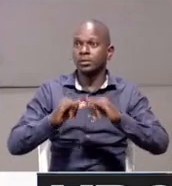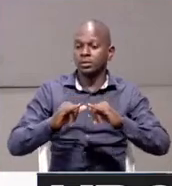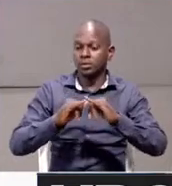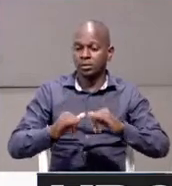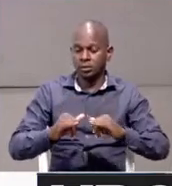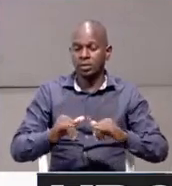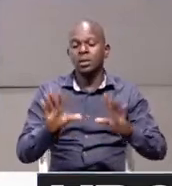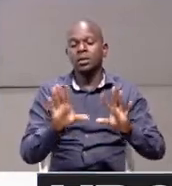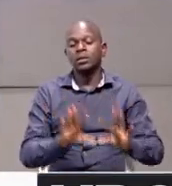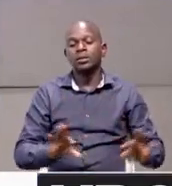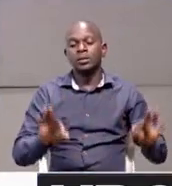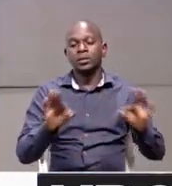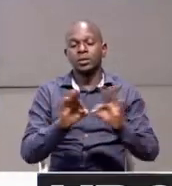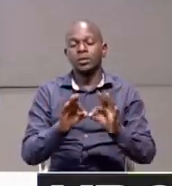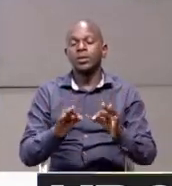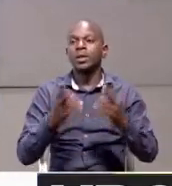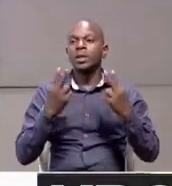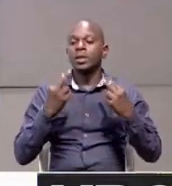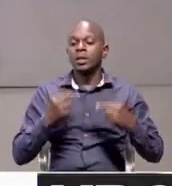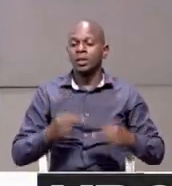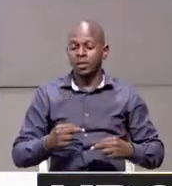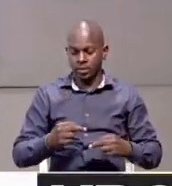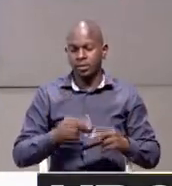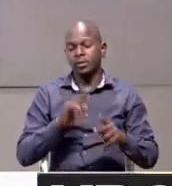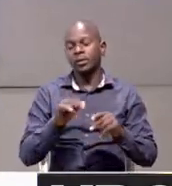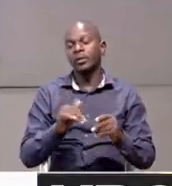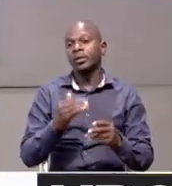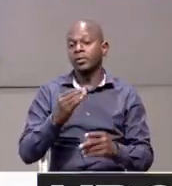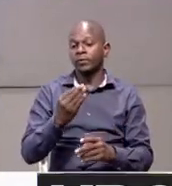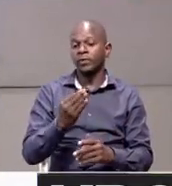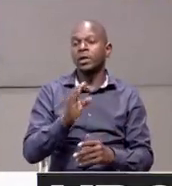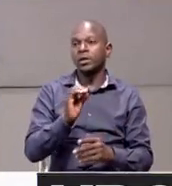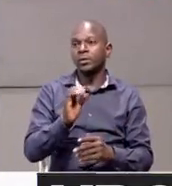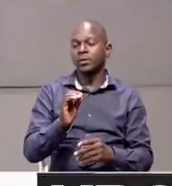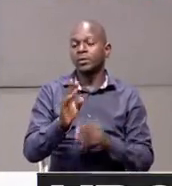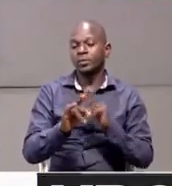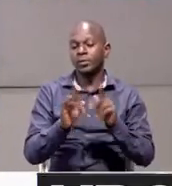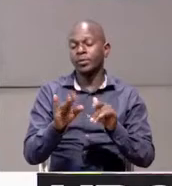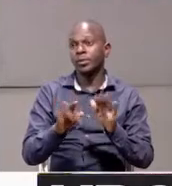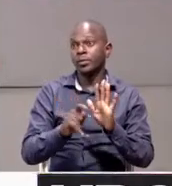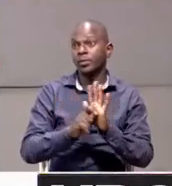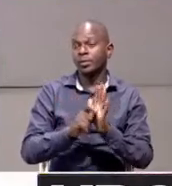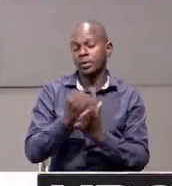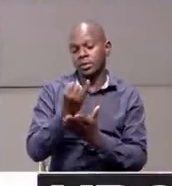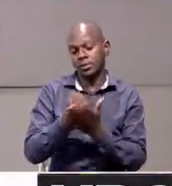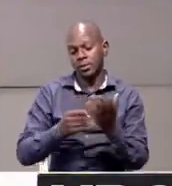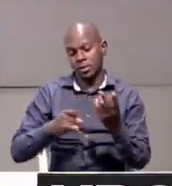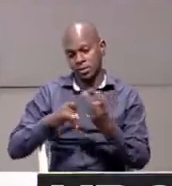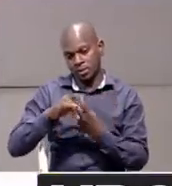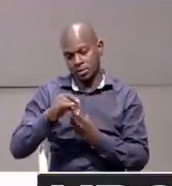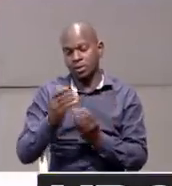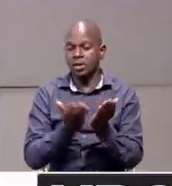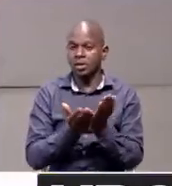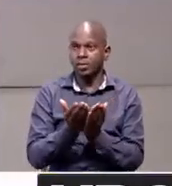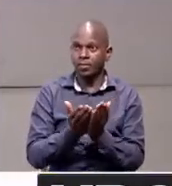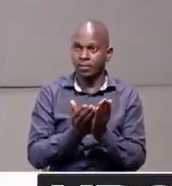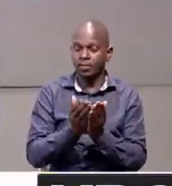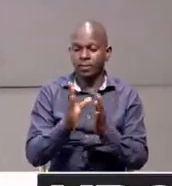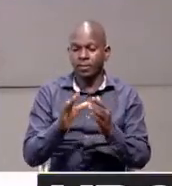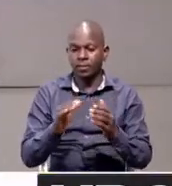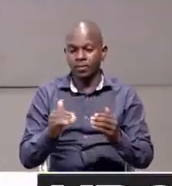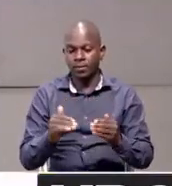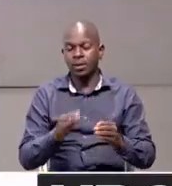offer essential healthcare services to over 400 people. There was HIV testing, among other services, and free treatment for those